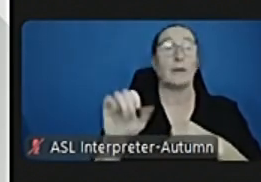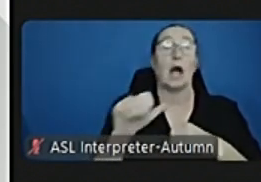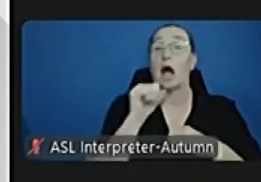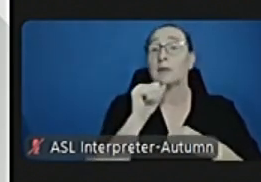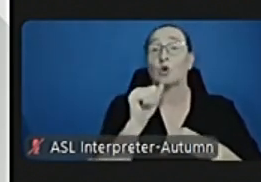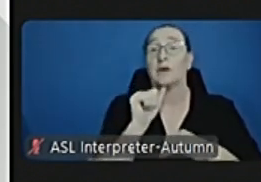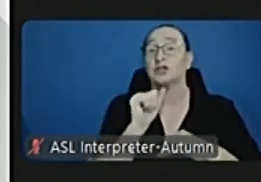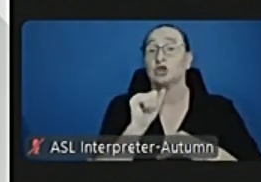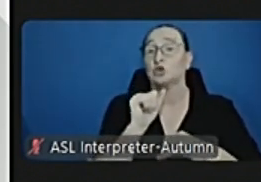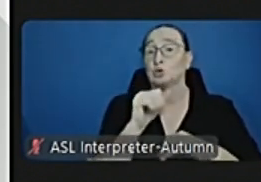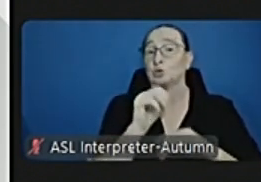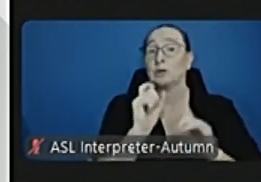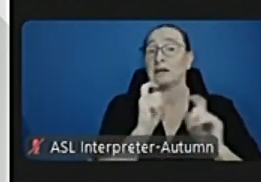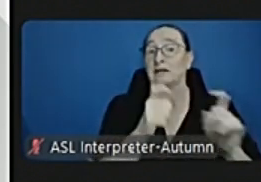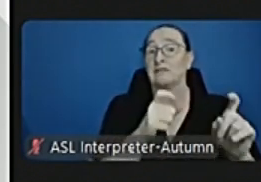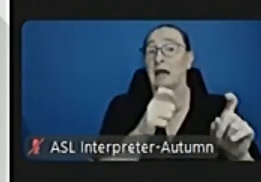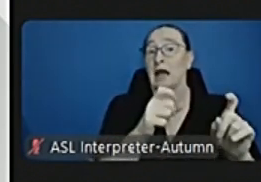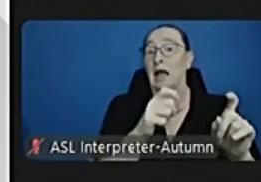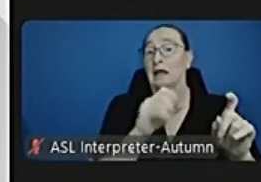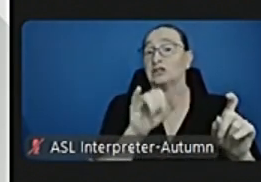here.